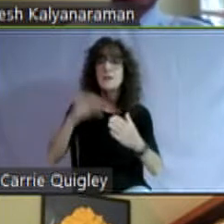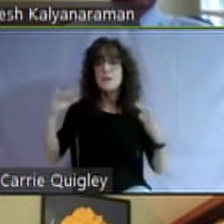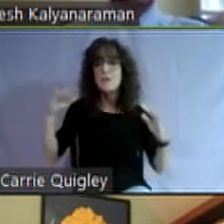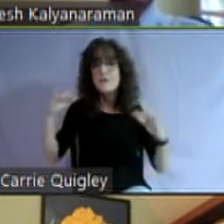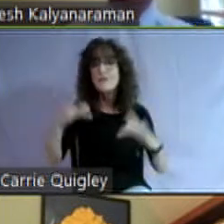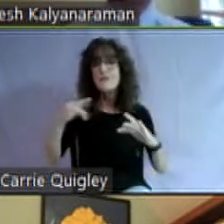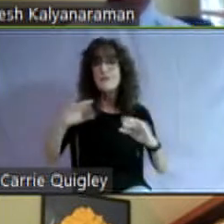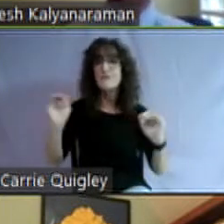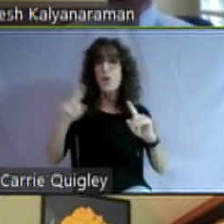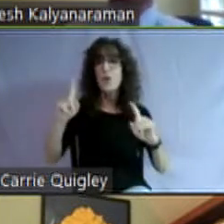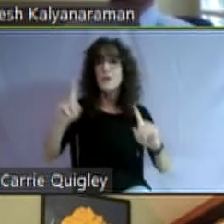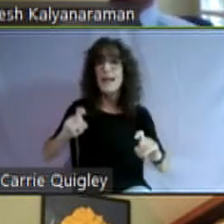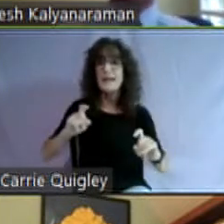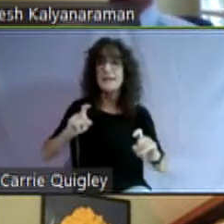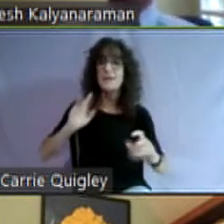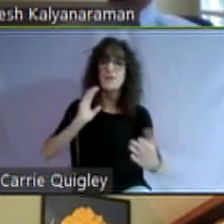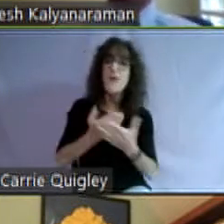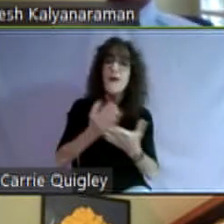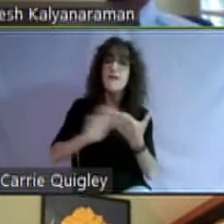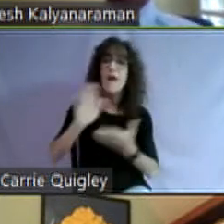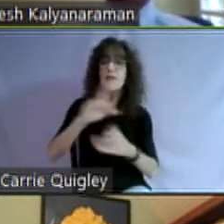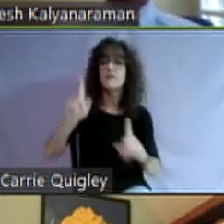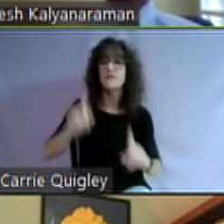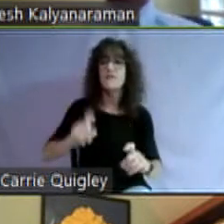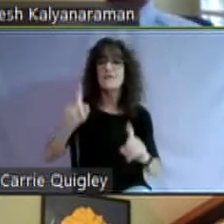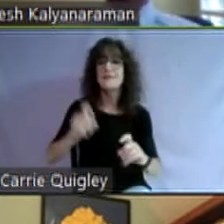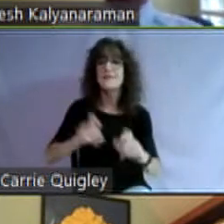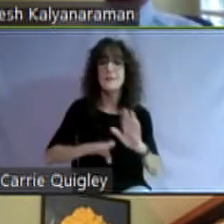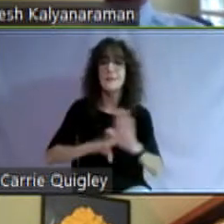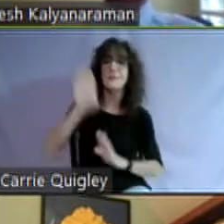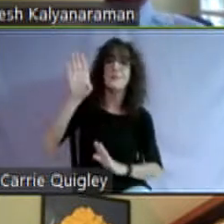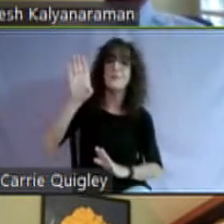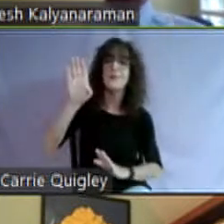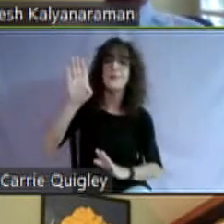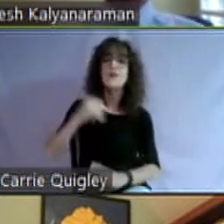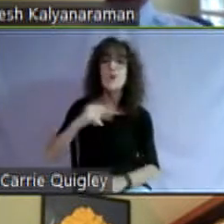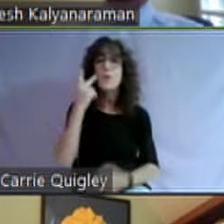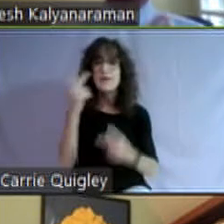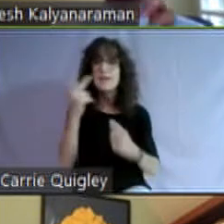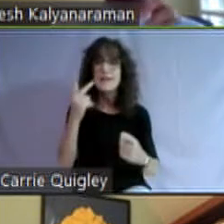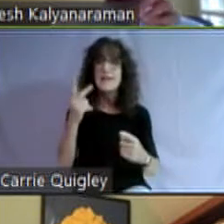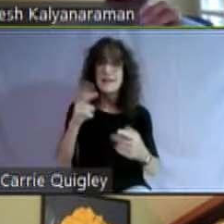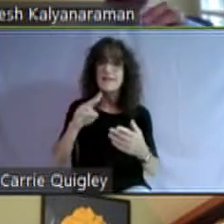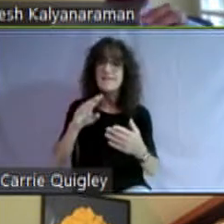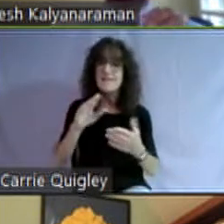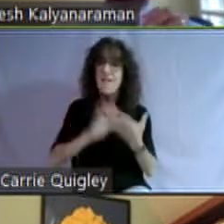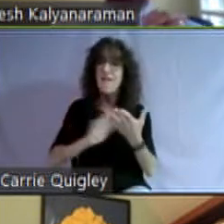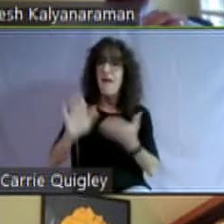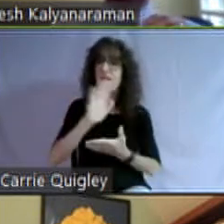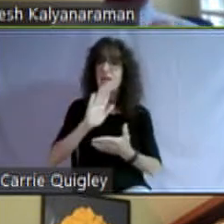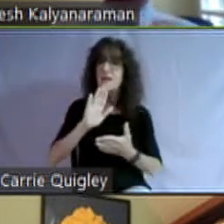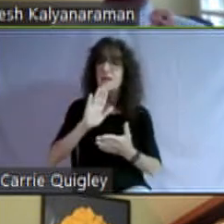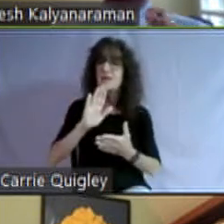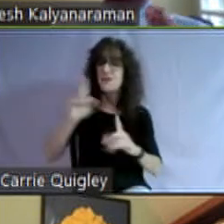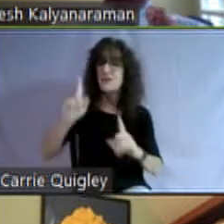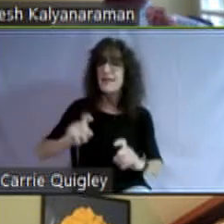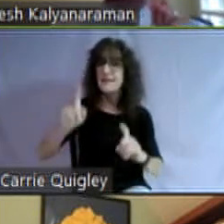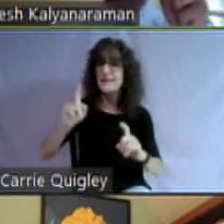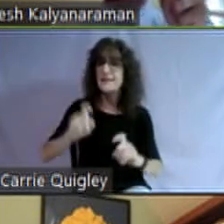all of a sudden get tested at once. So we're still seeing that community increase even as that college